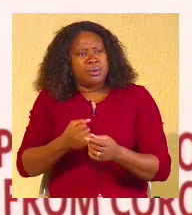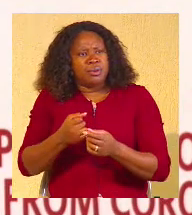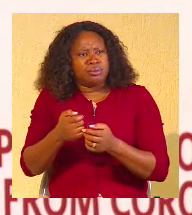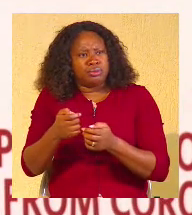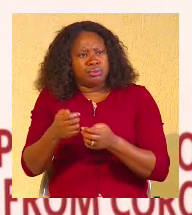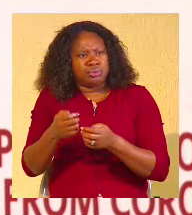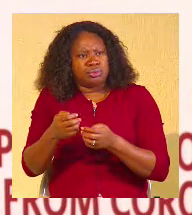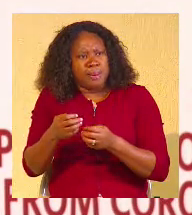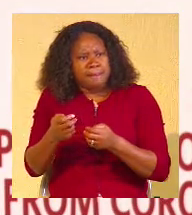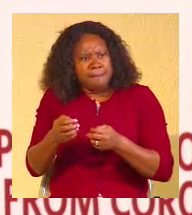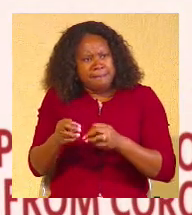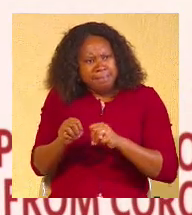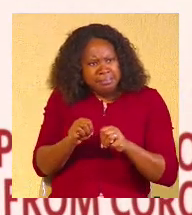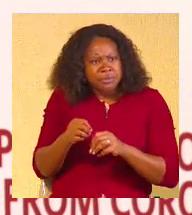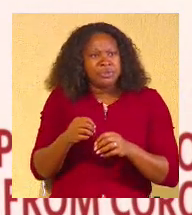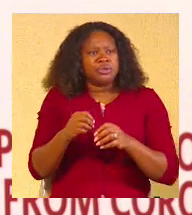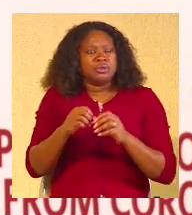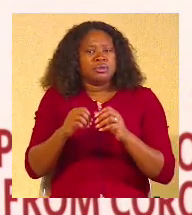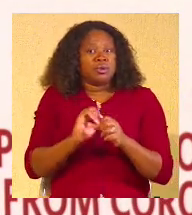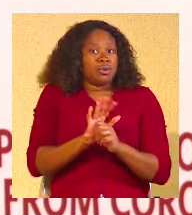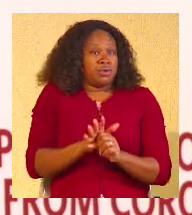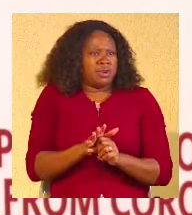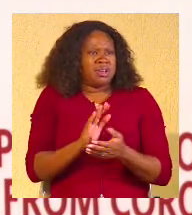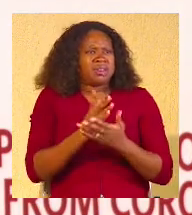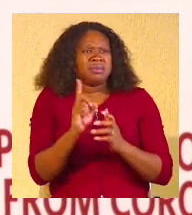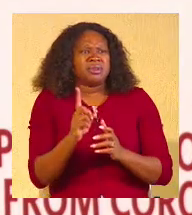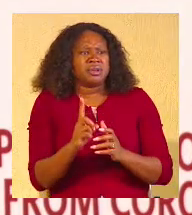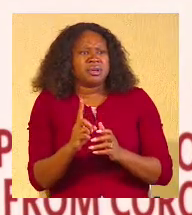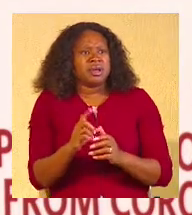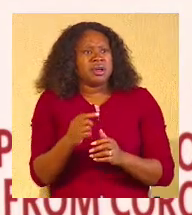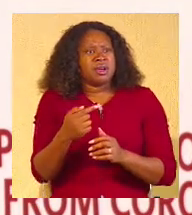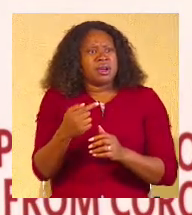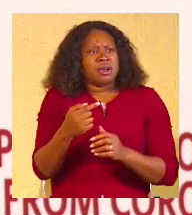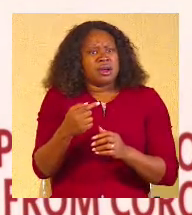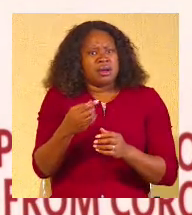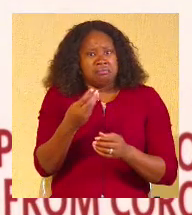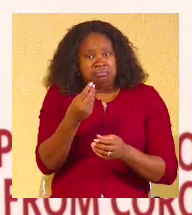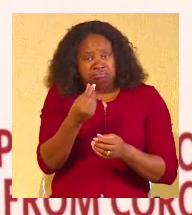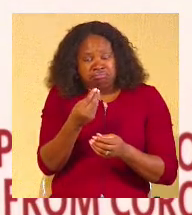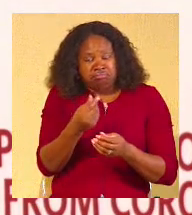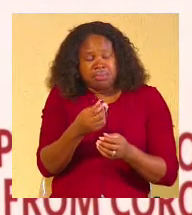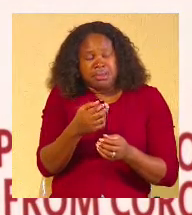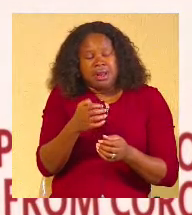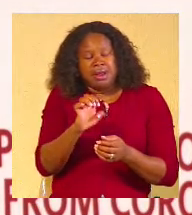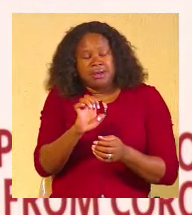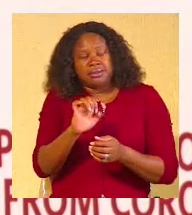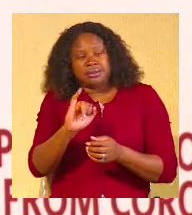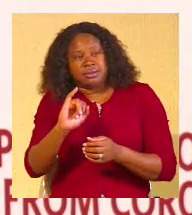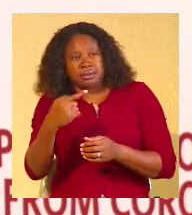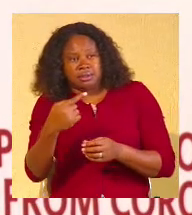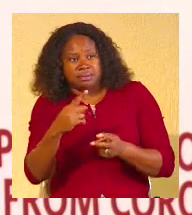COVID-19. Some of these are Emergency Income Grant, the SME